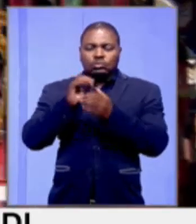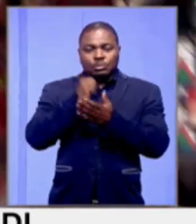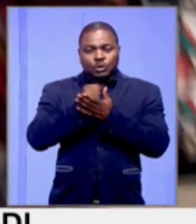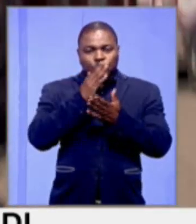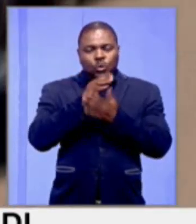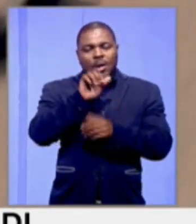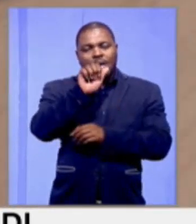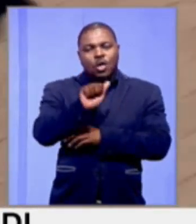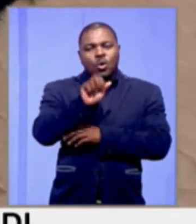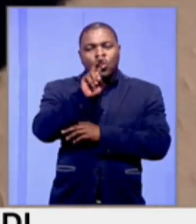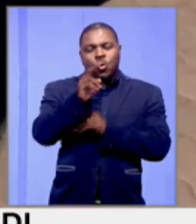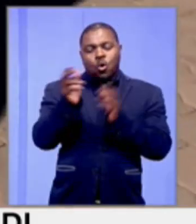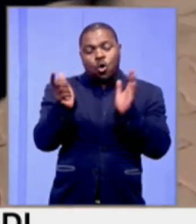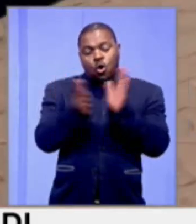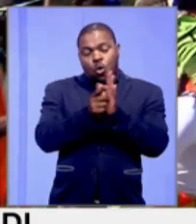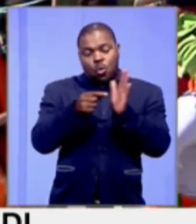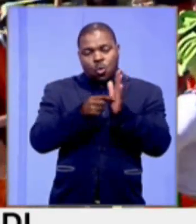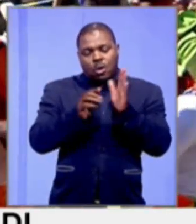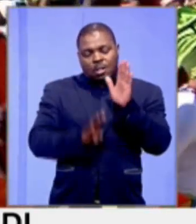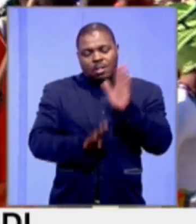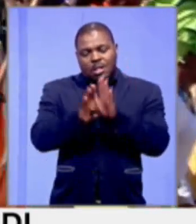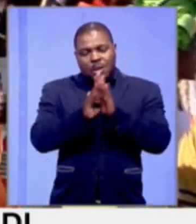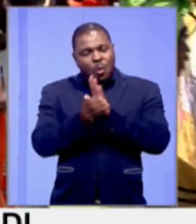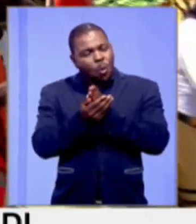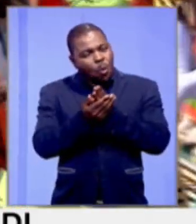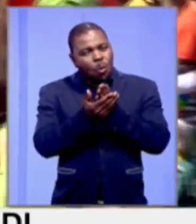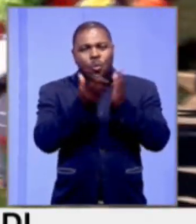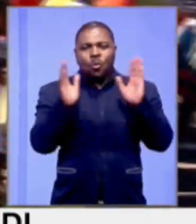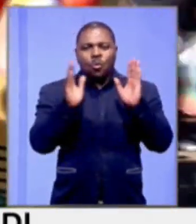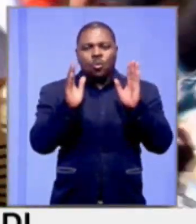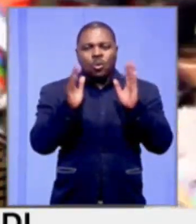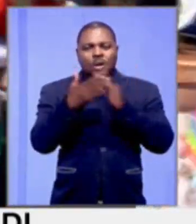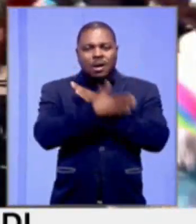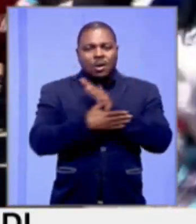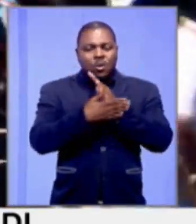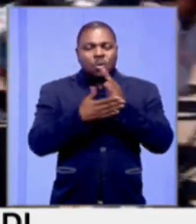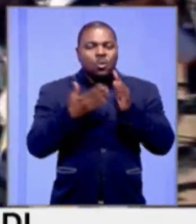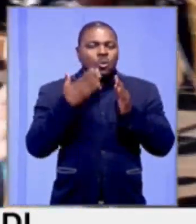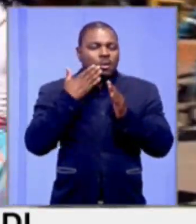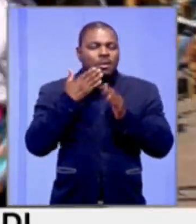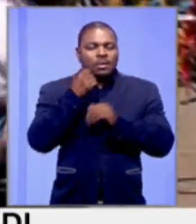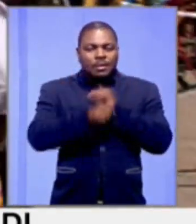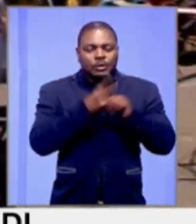African Union go tlhabolola dinaga ka moka tša Afrika ka